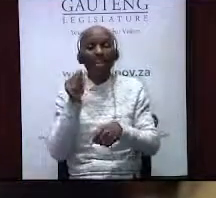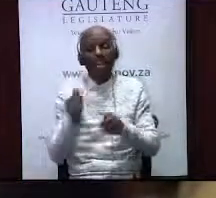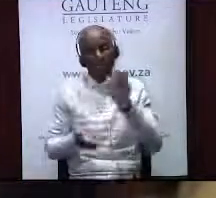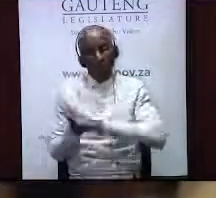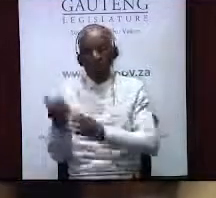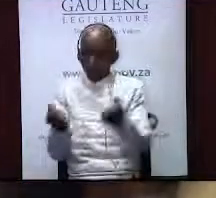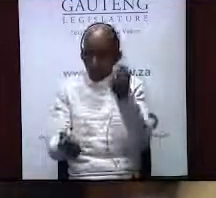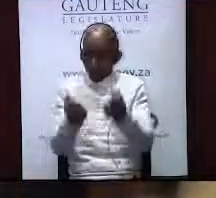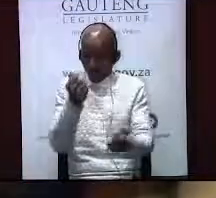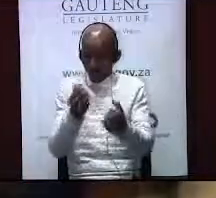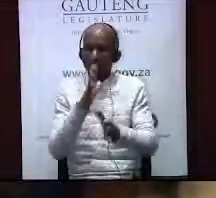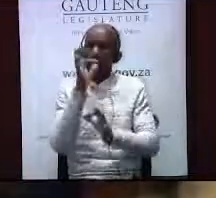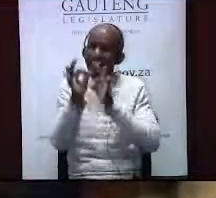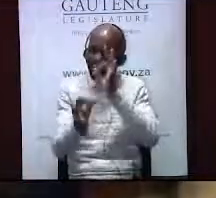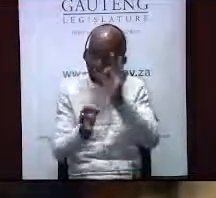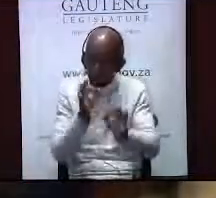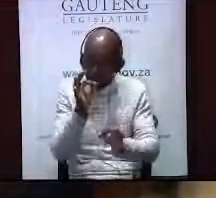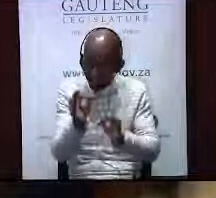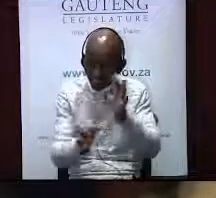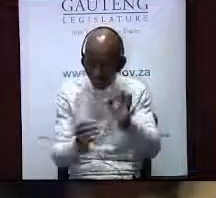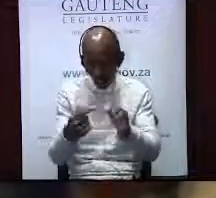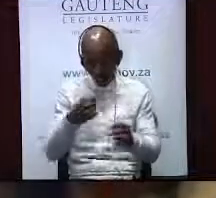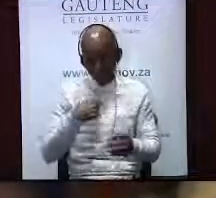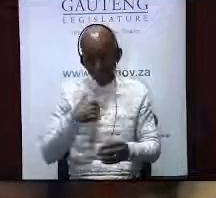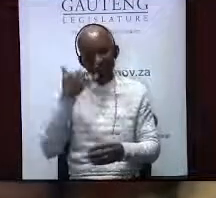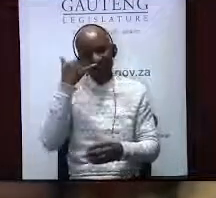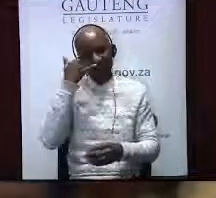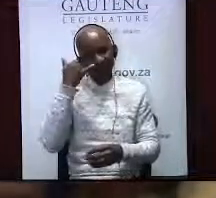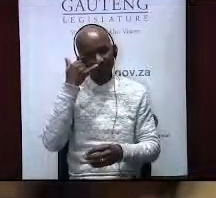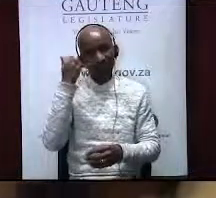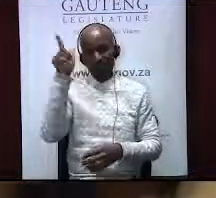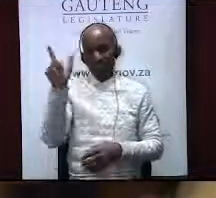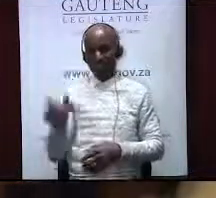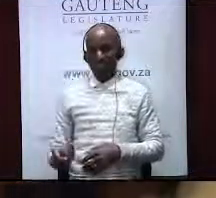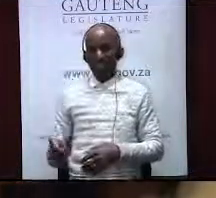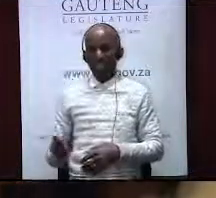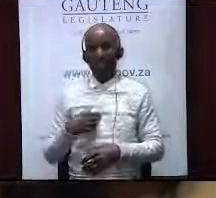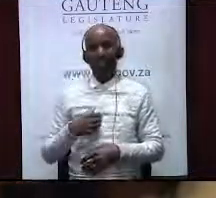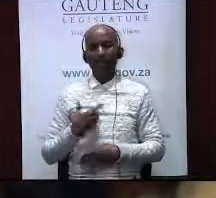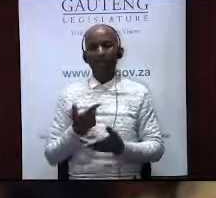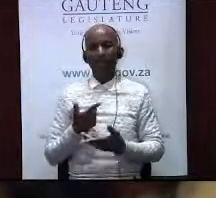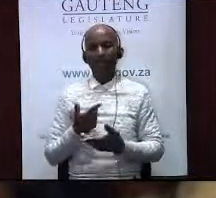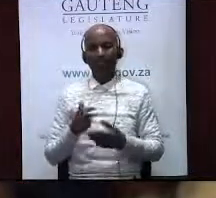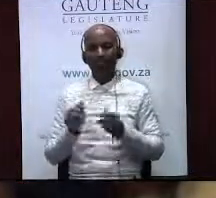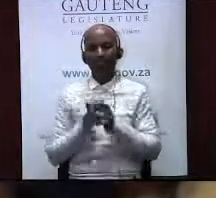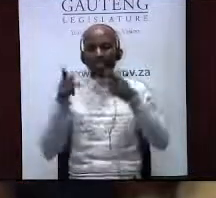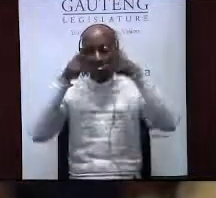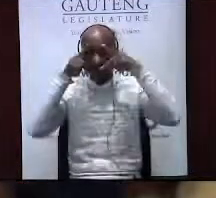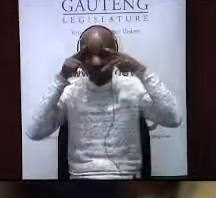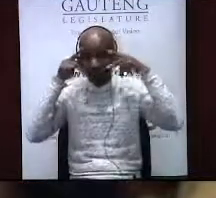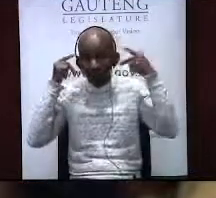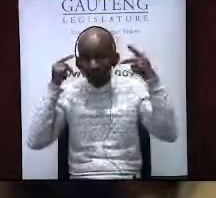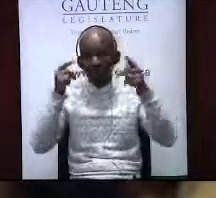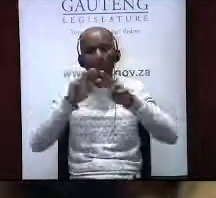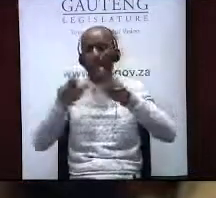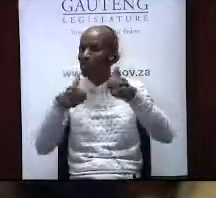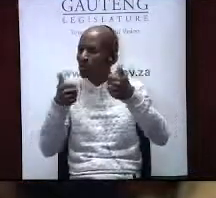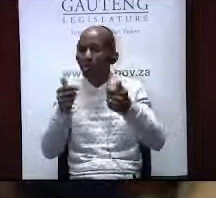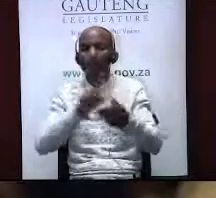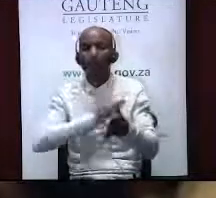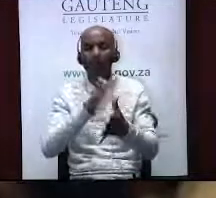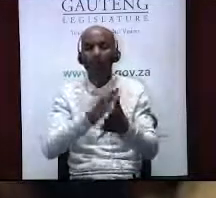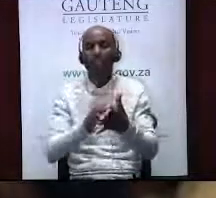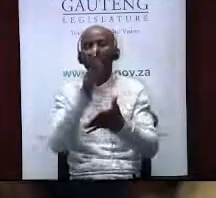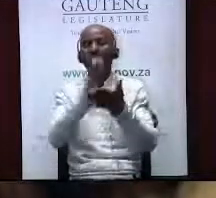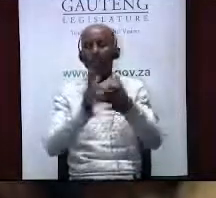to court, I will explain that I'm a drug addict, I'm a prostitute, I'm mentally unstable, because at some